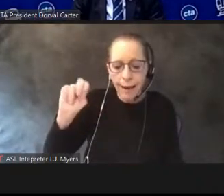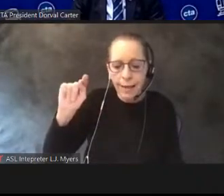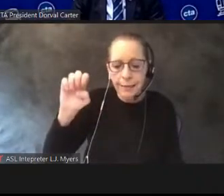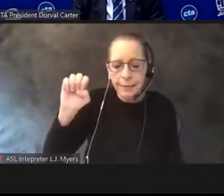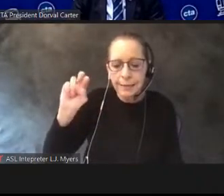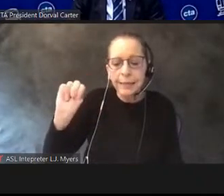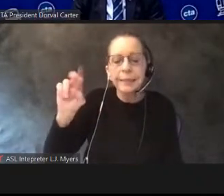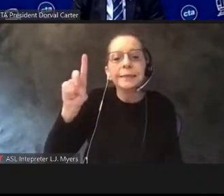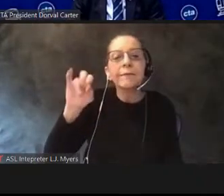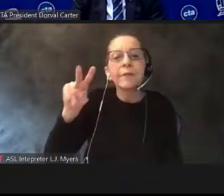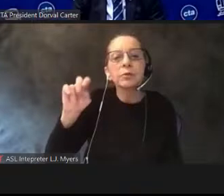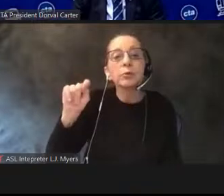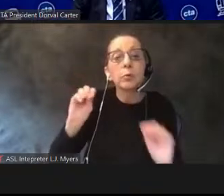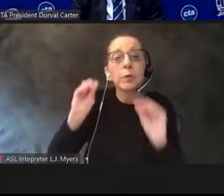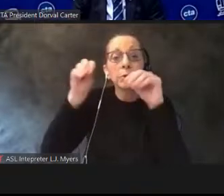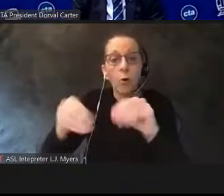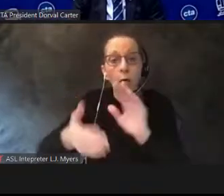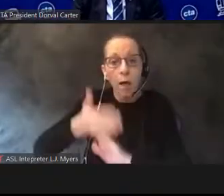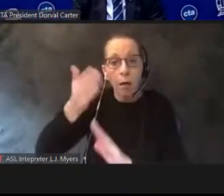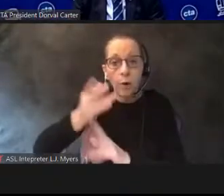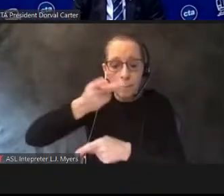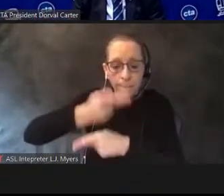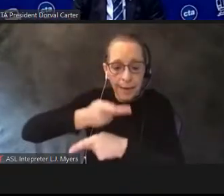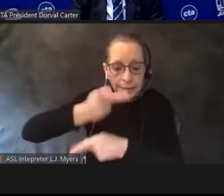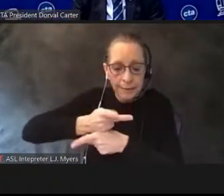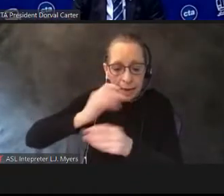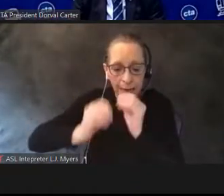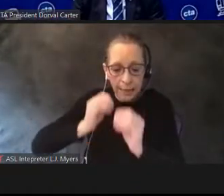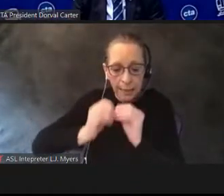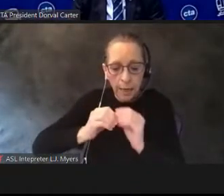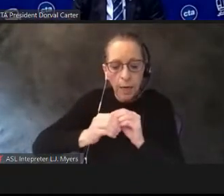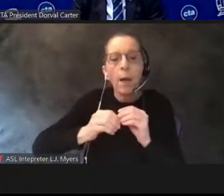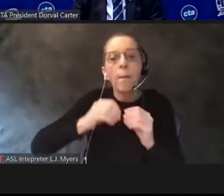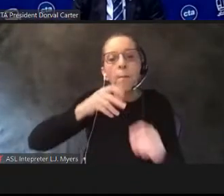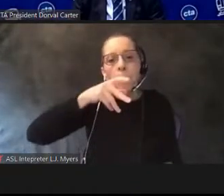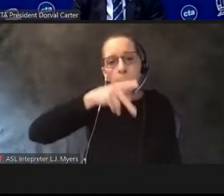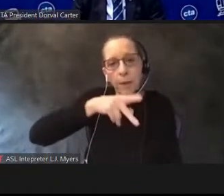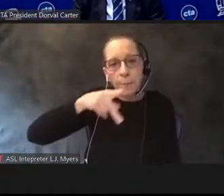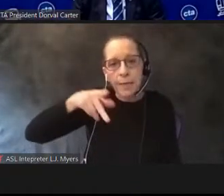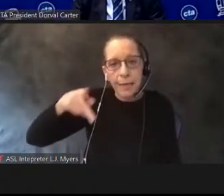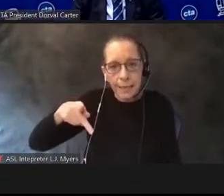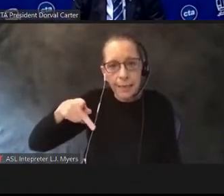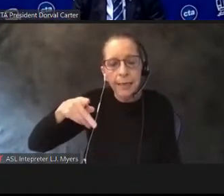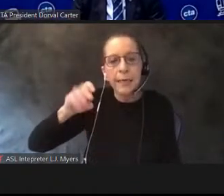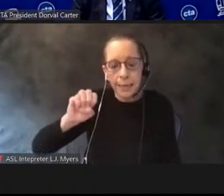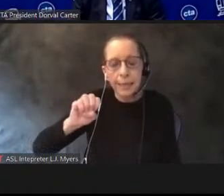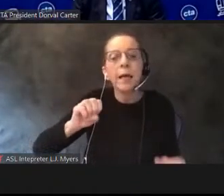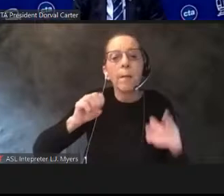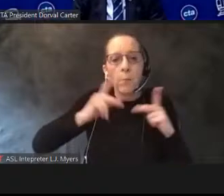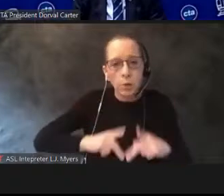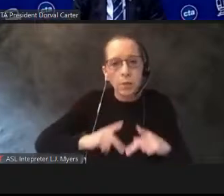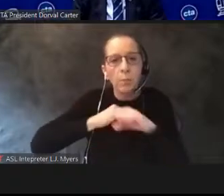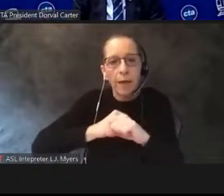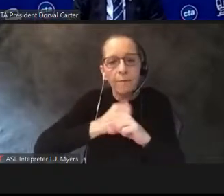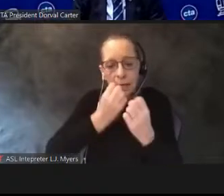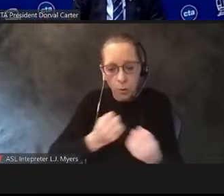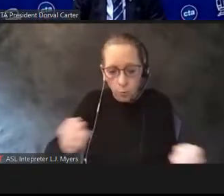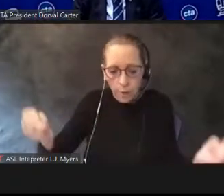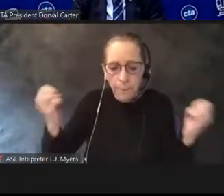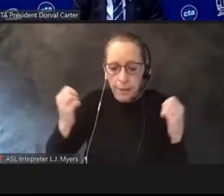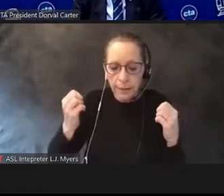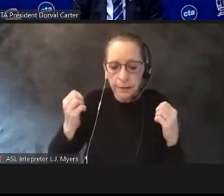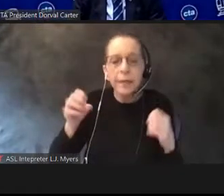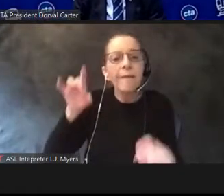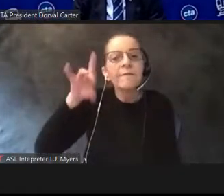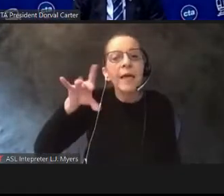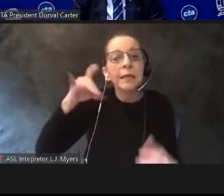install, operate, and maintain personal protective equipment, PPE, vending machines at